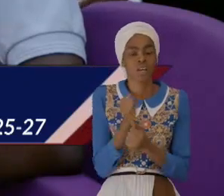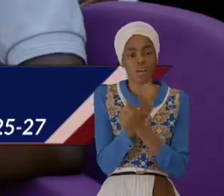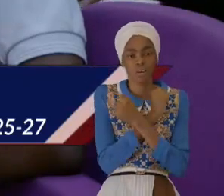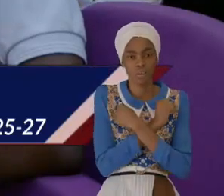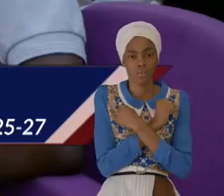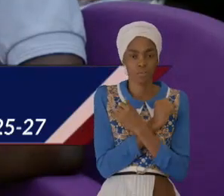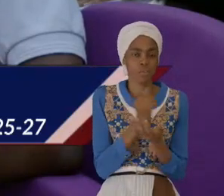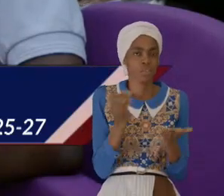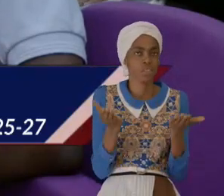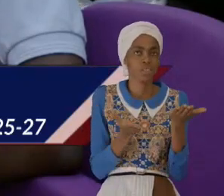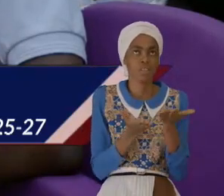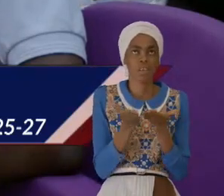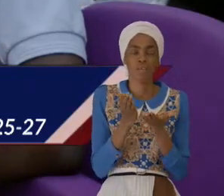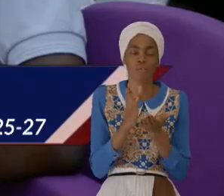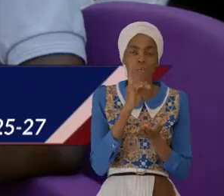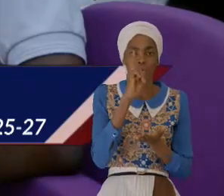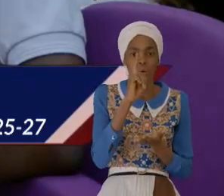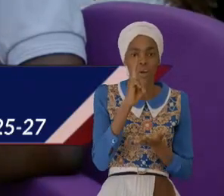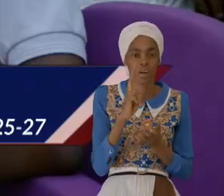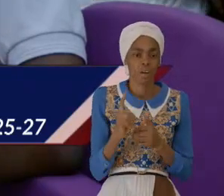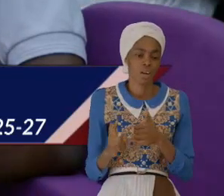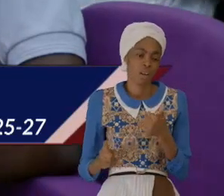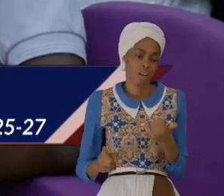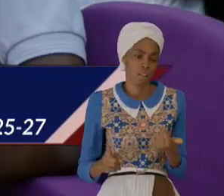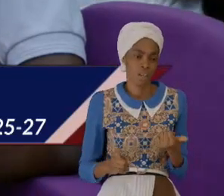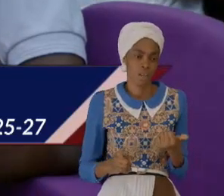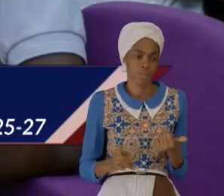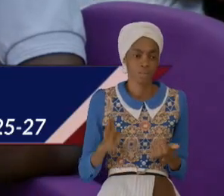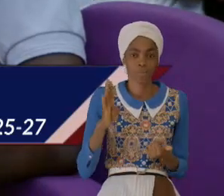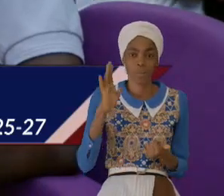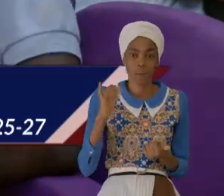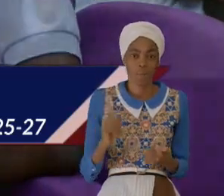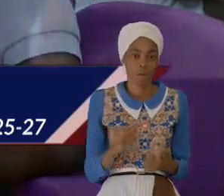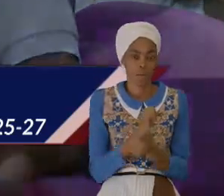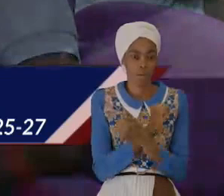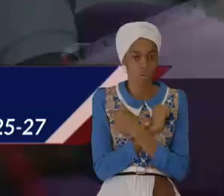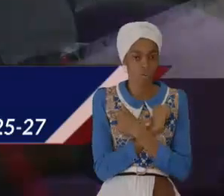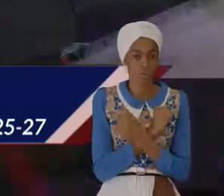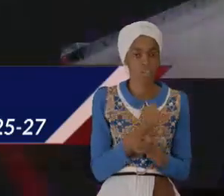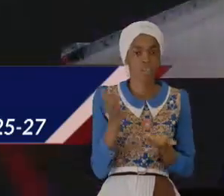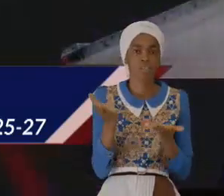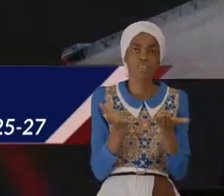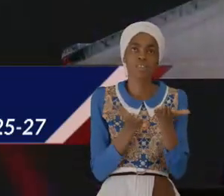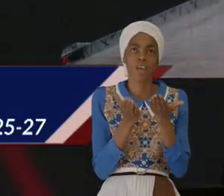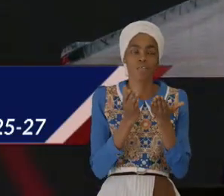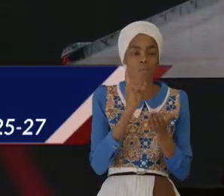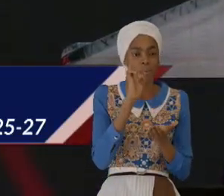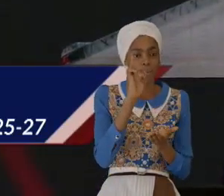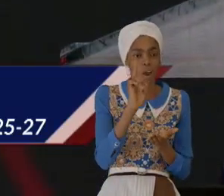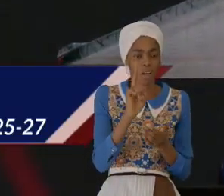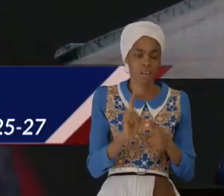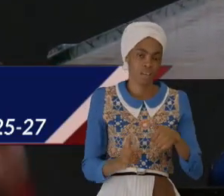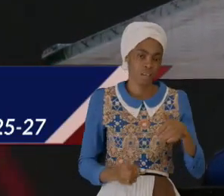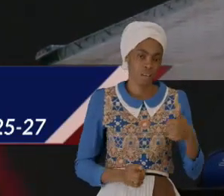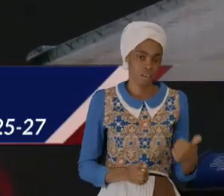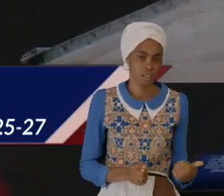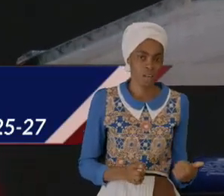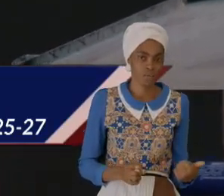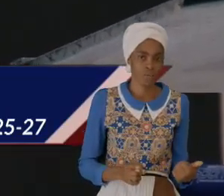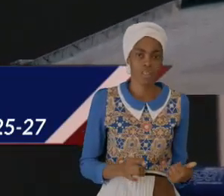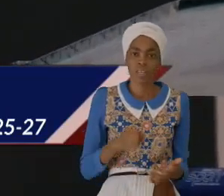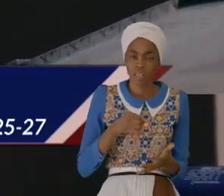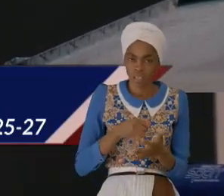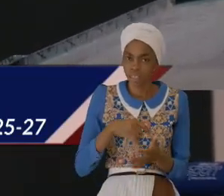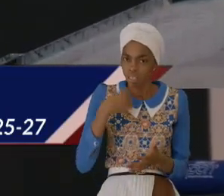serve one another. By love serve one another. It